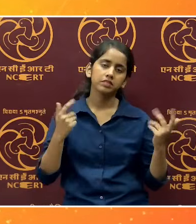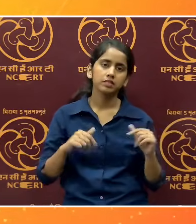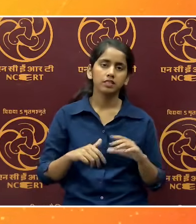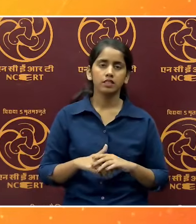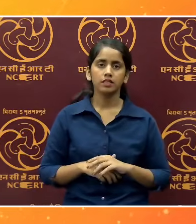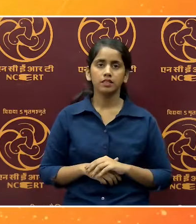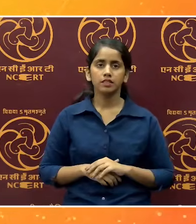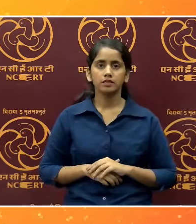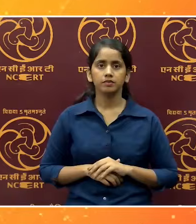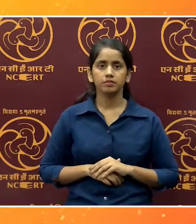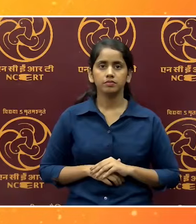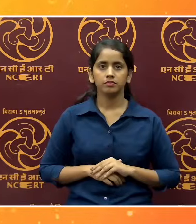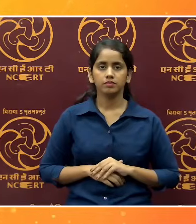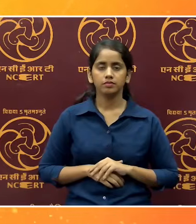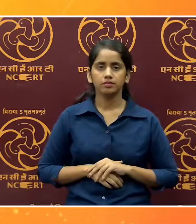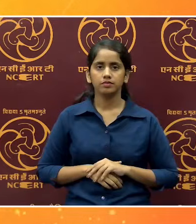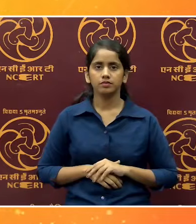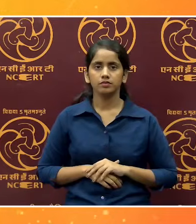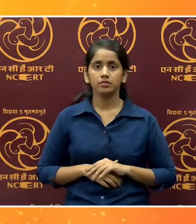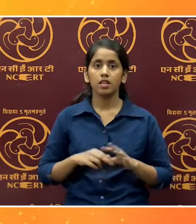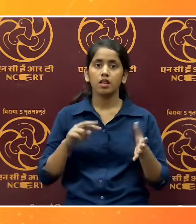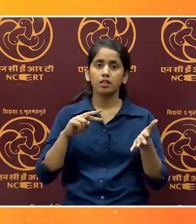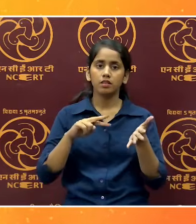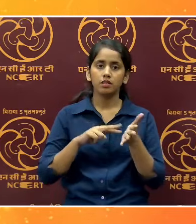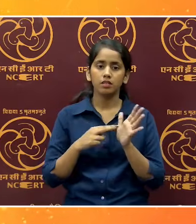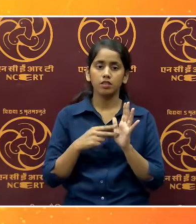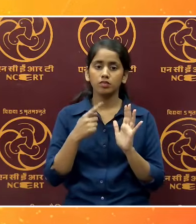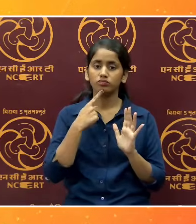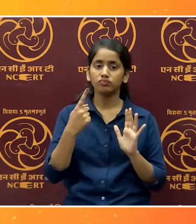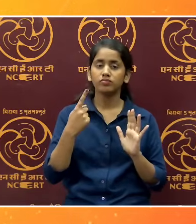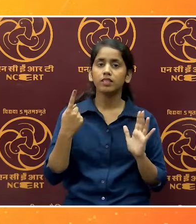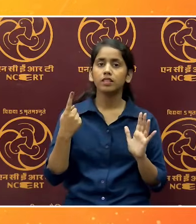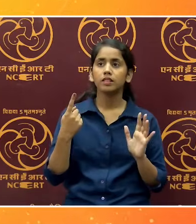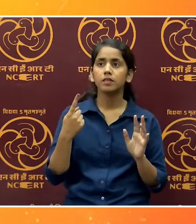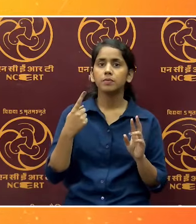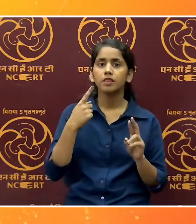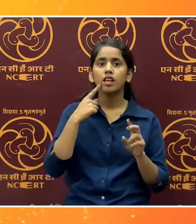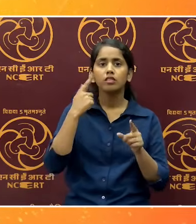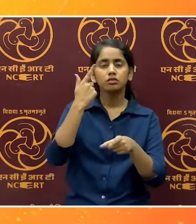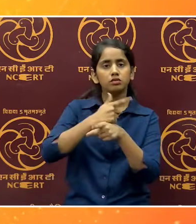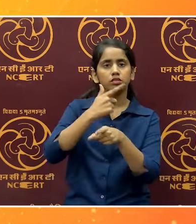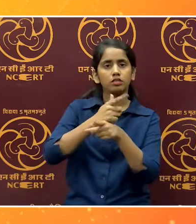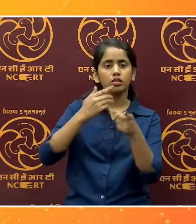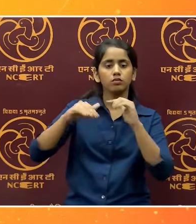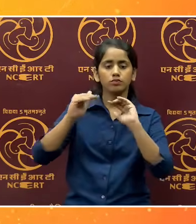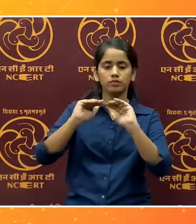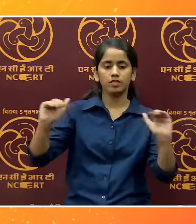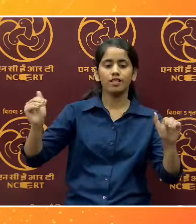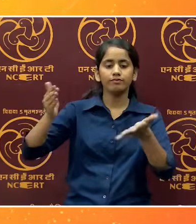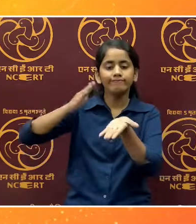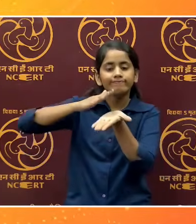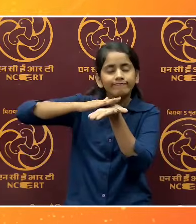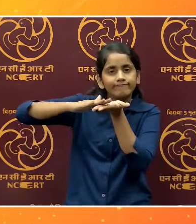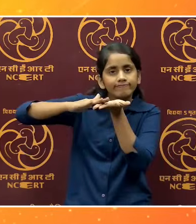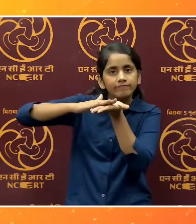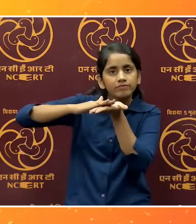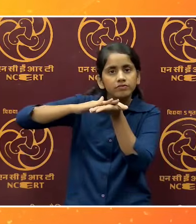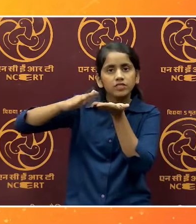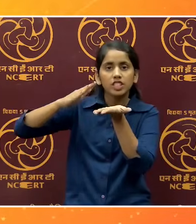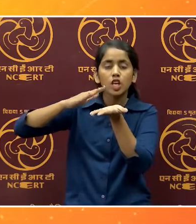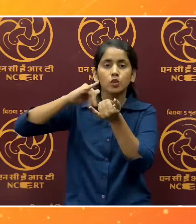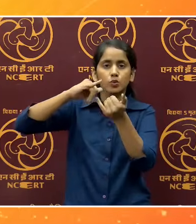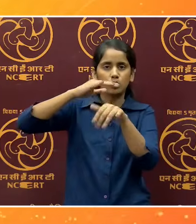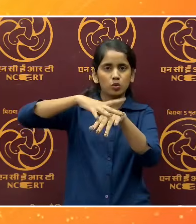do in a muddy drain. So, you can teachers can make the students touch that wet